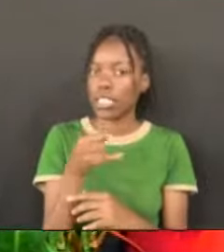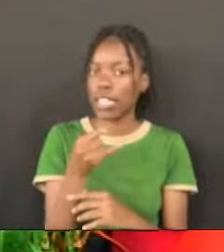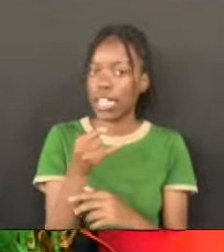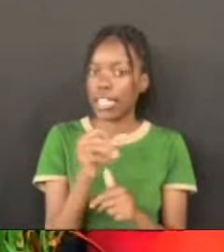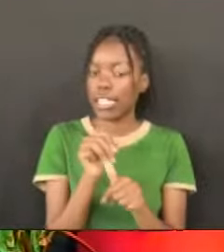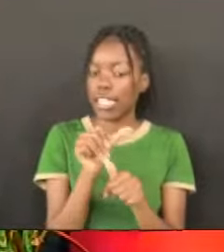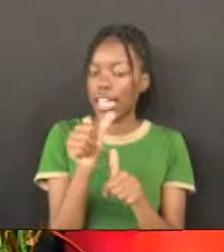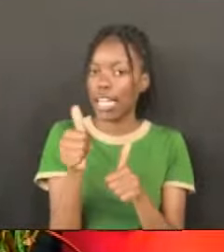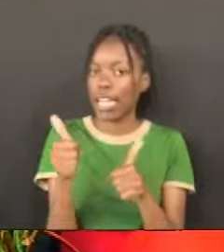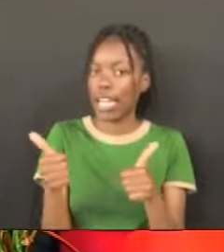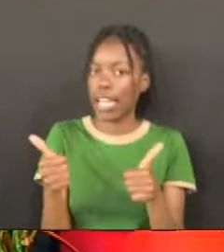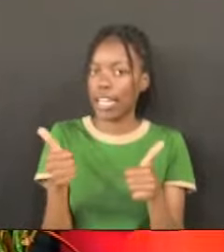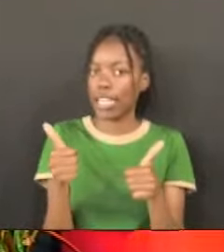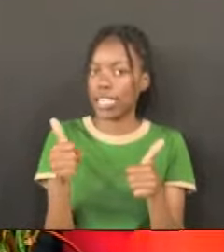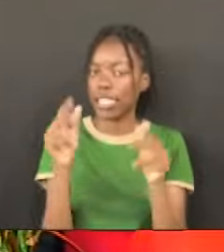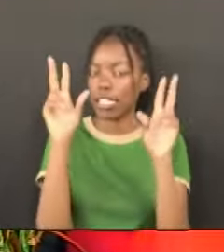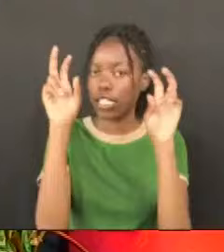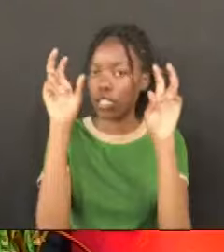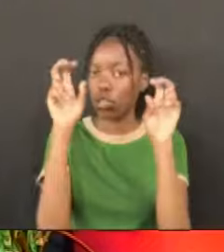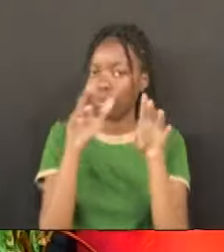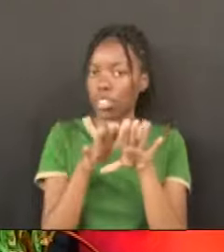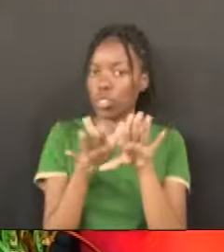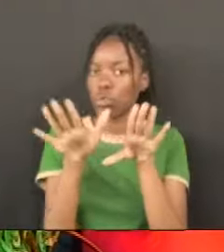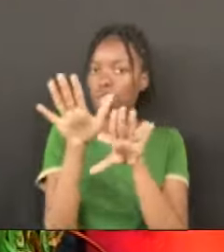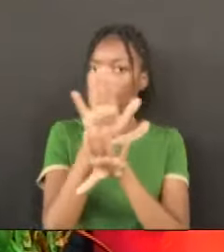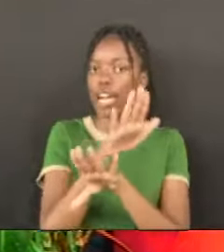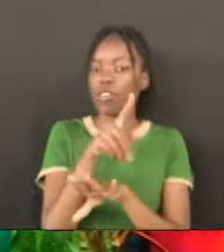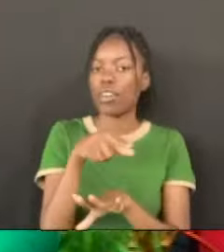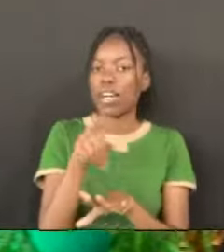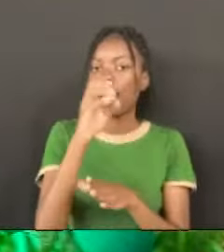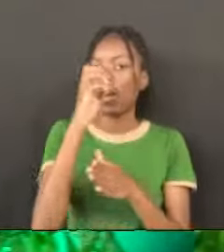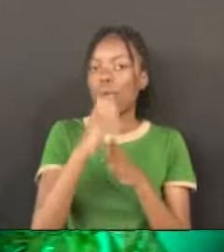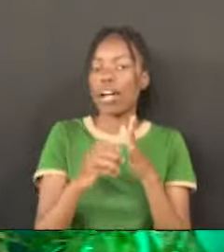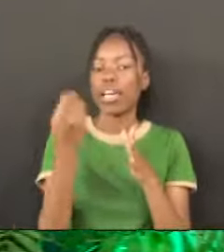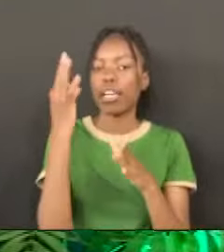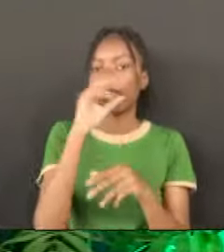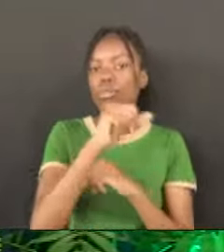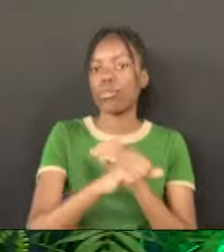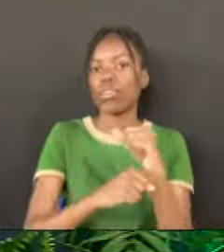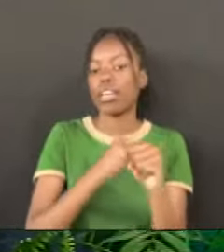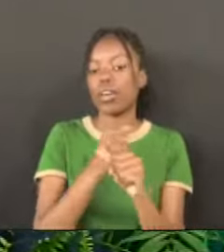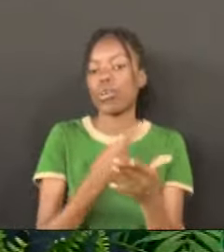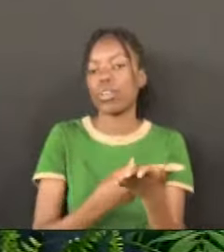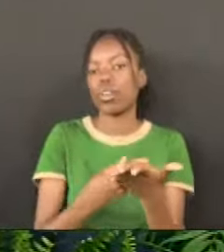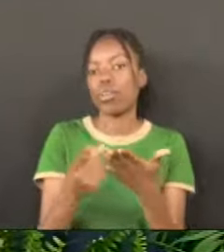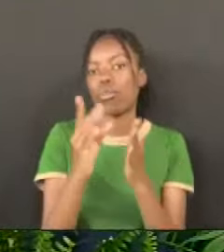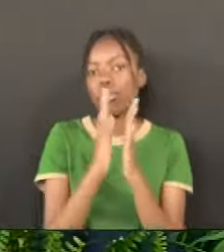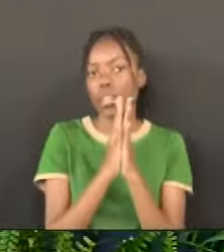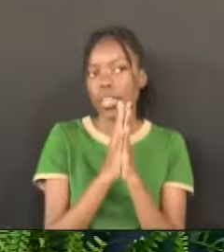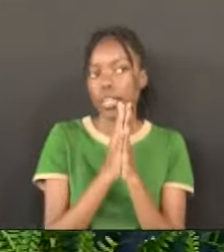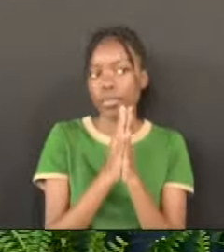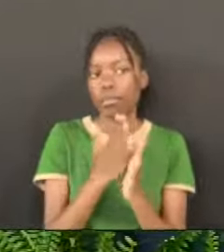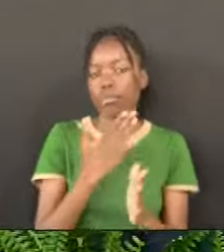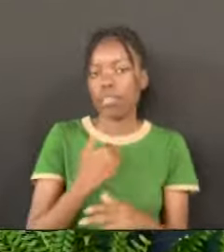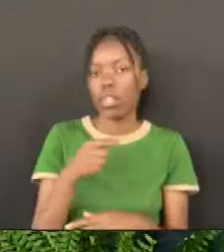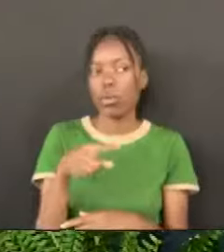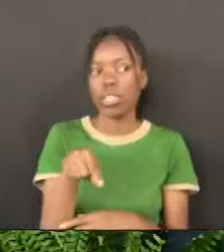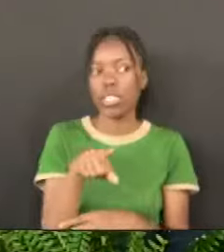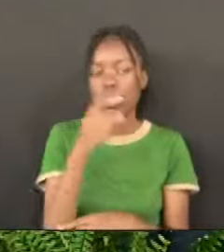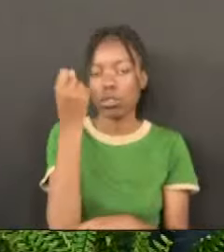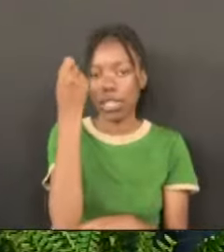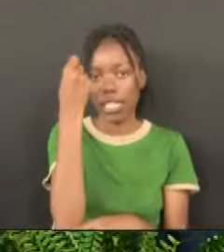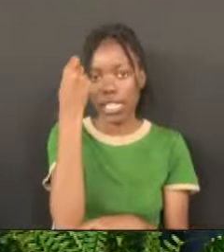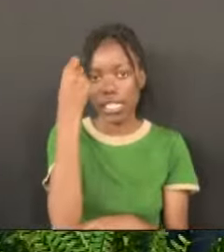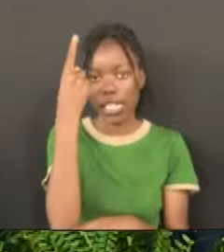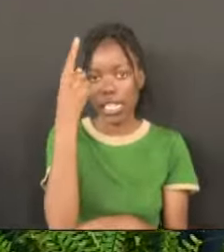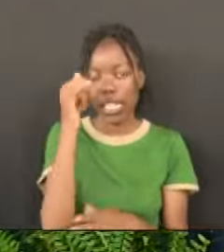to color our end of year week of prayer. I want us to understand that